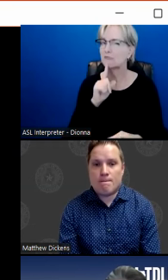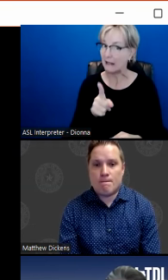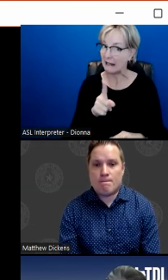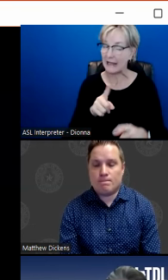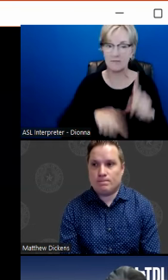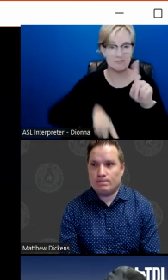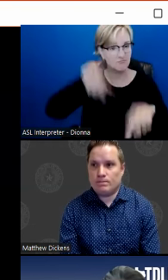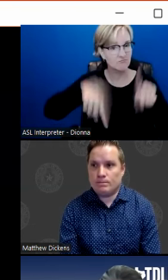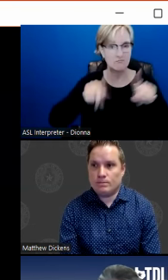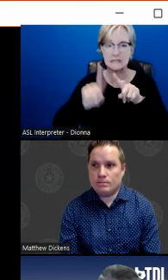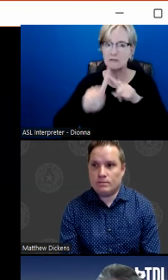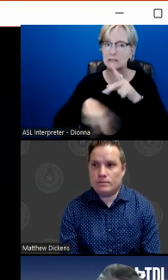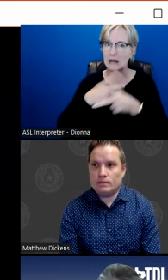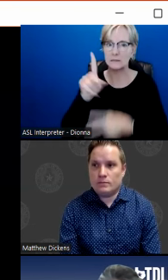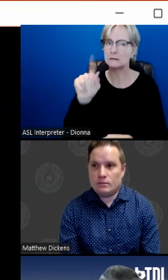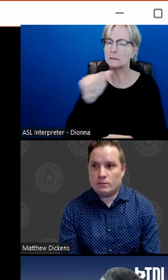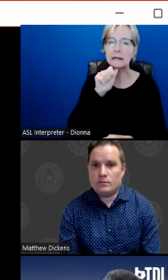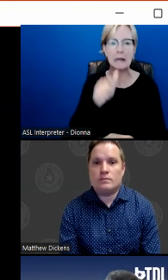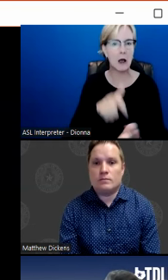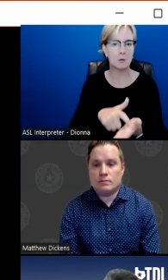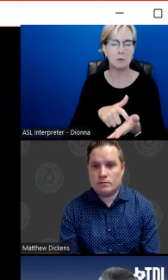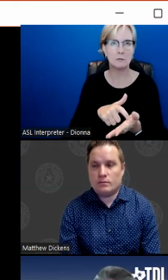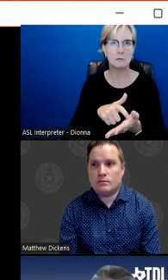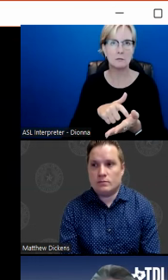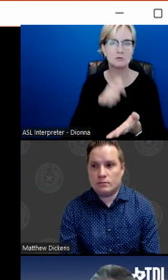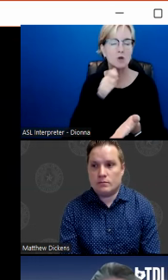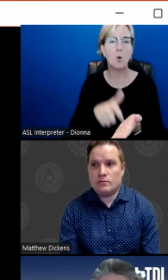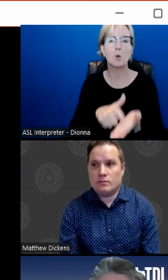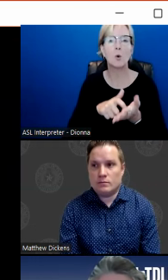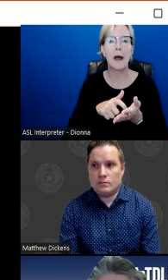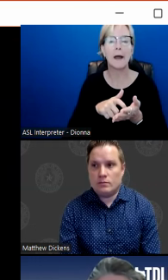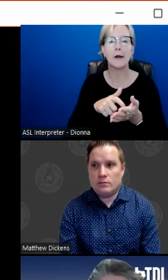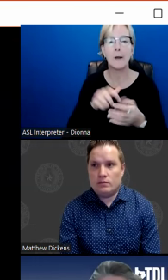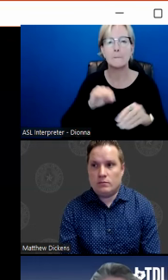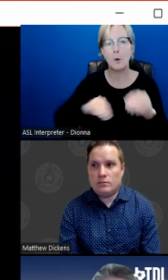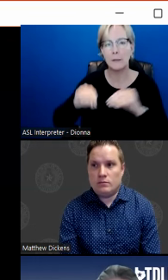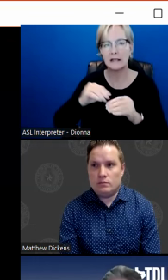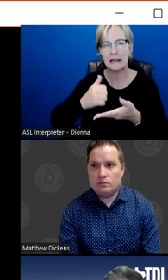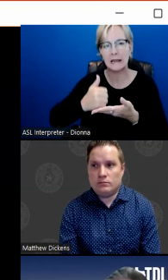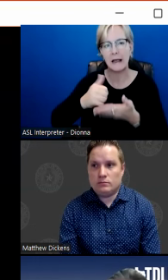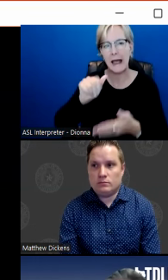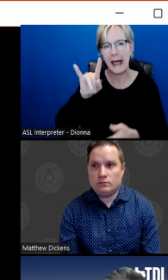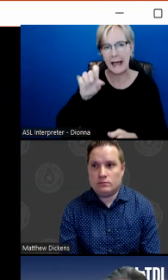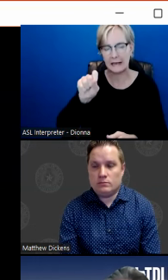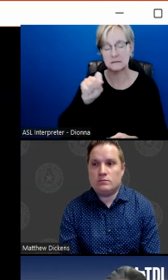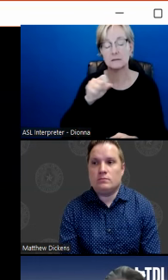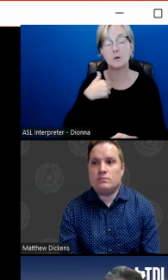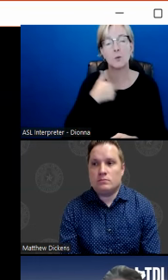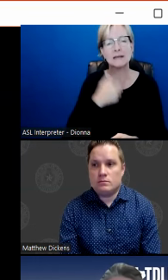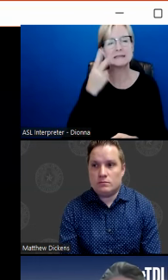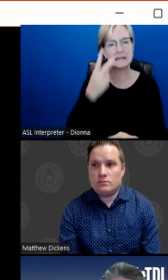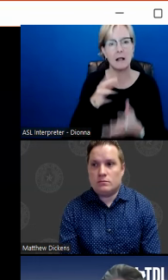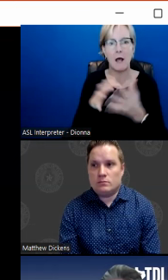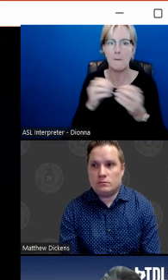of disabilities that do not require don't require mobility aids. We see a lot more of these now